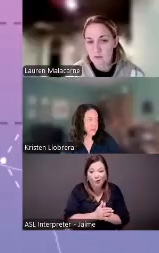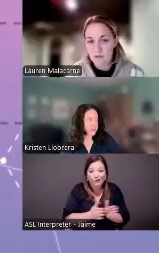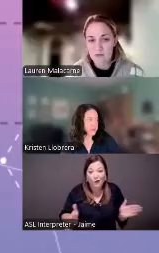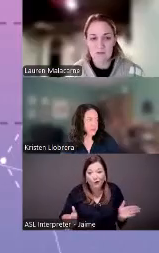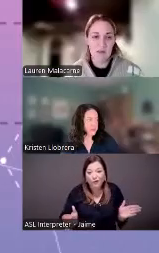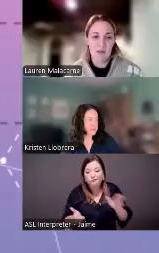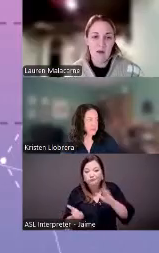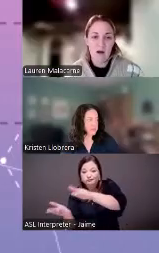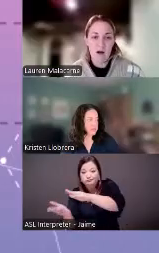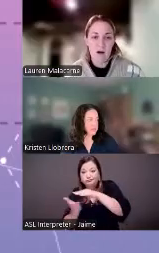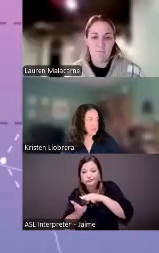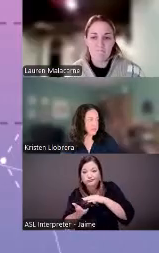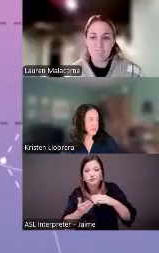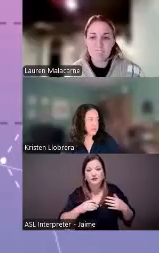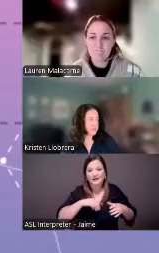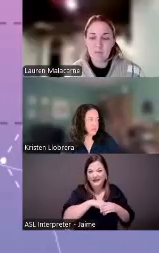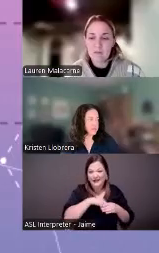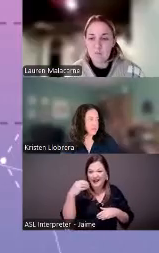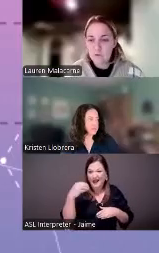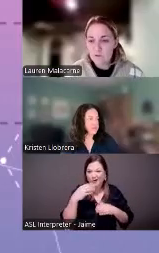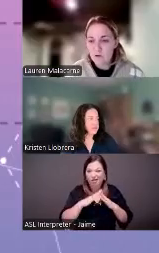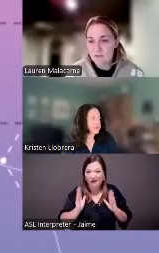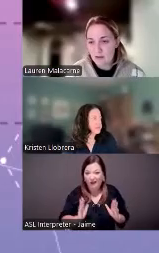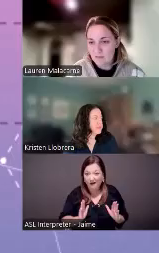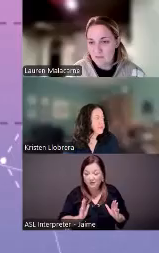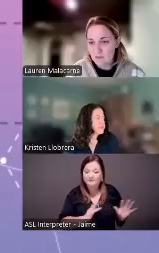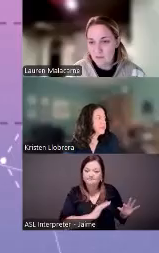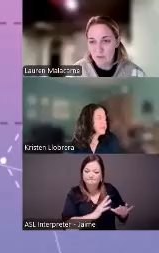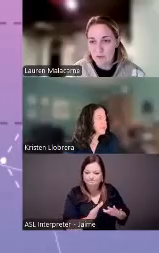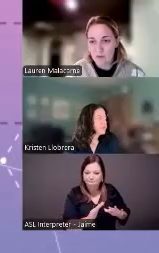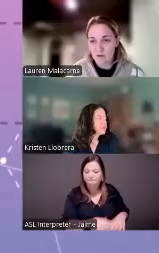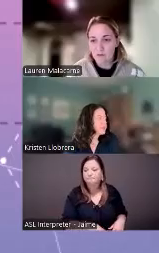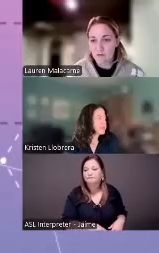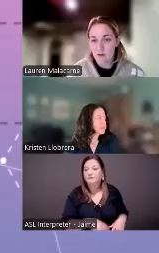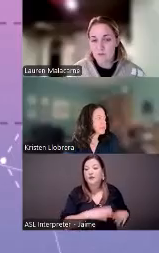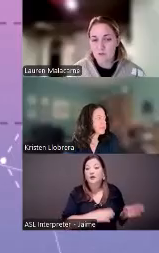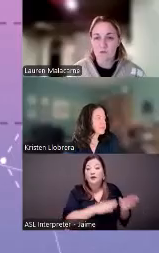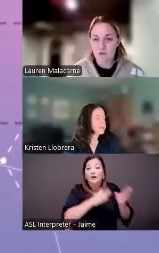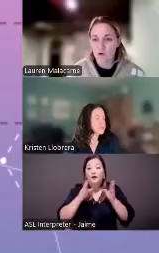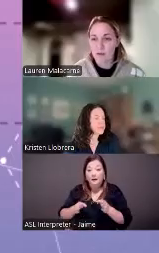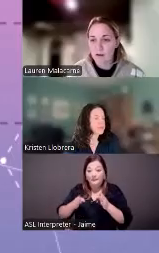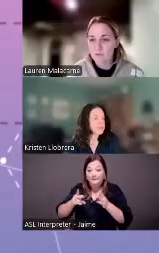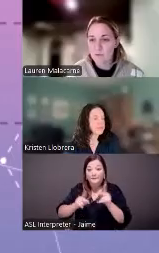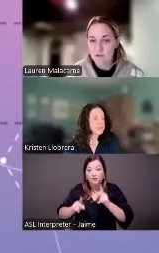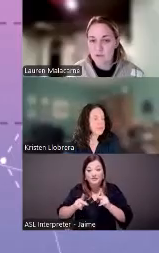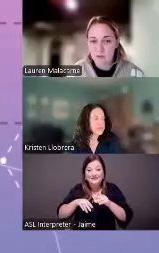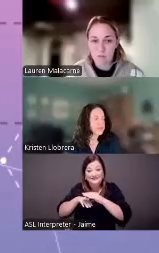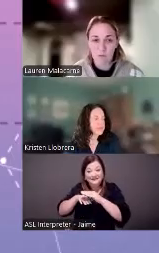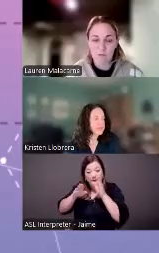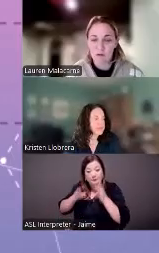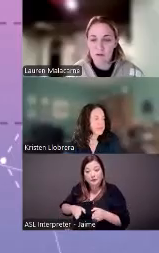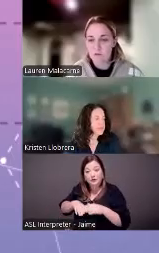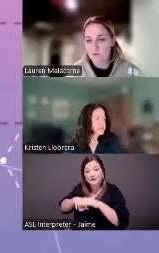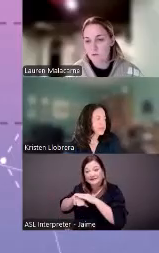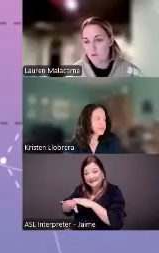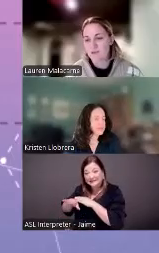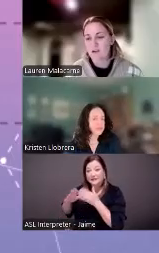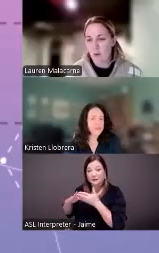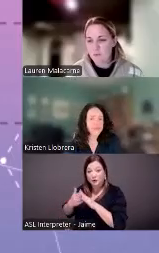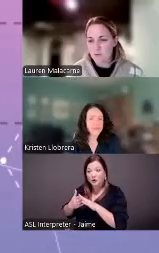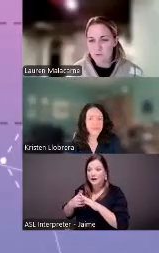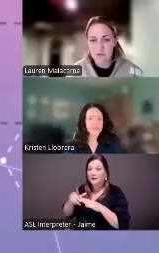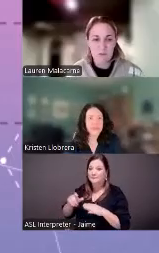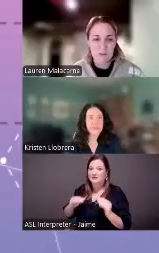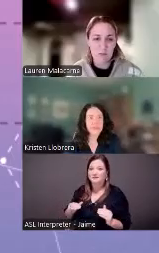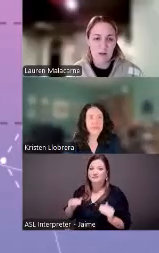types of things. As a person tries to access the community, skills generally have to be just a little bit more advanced. And so things